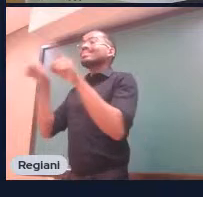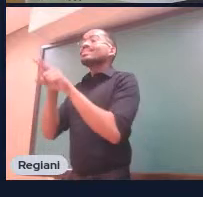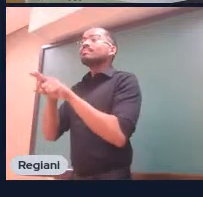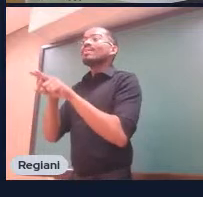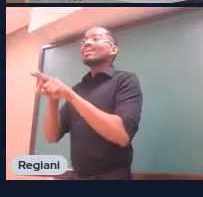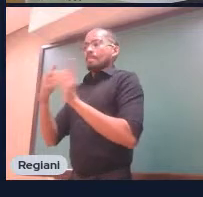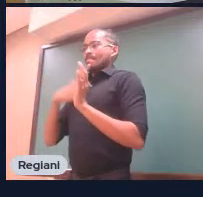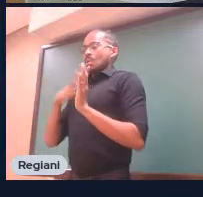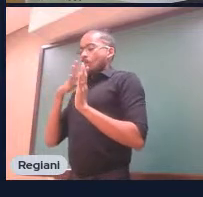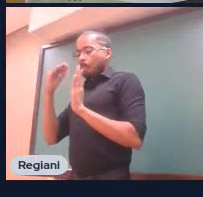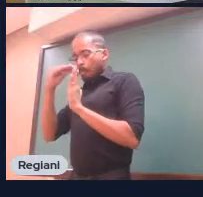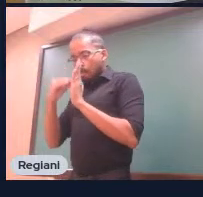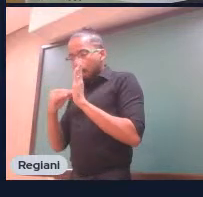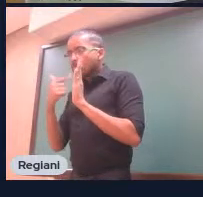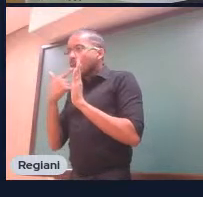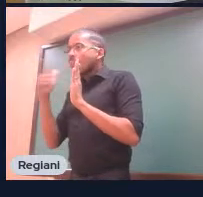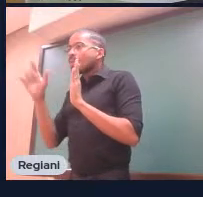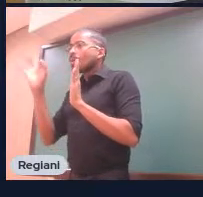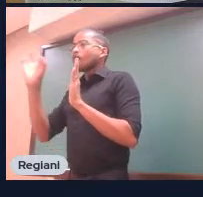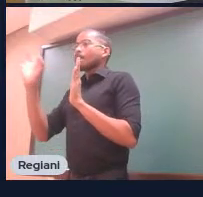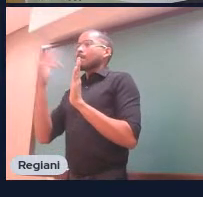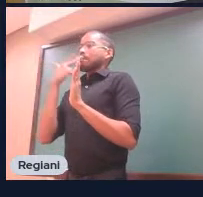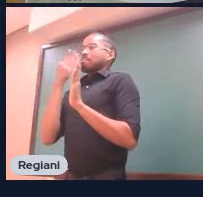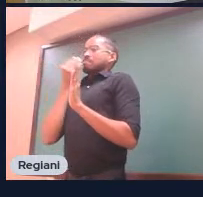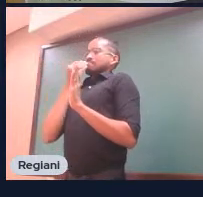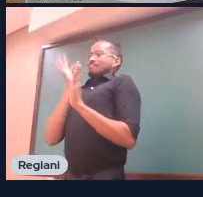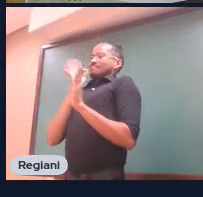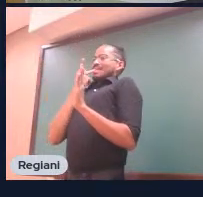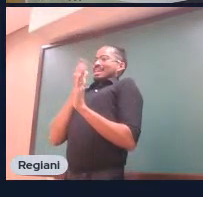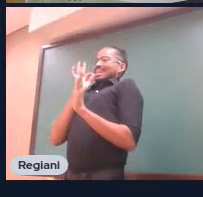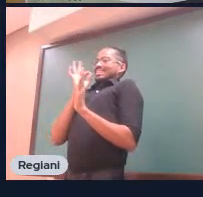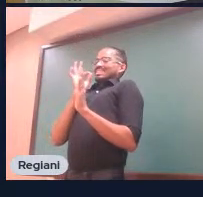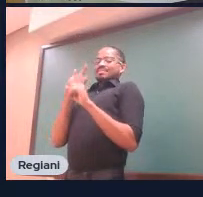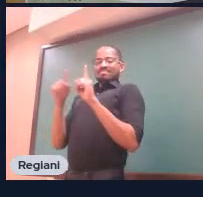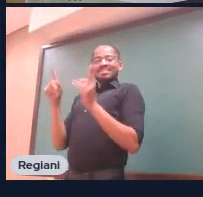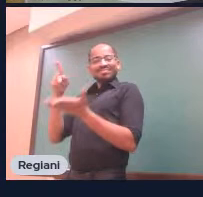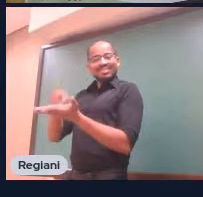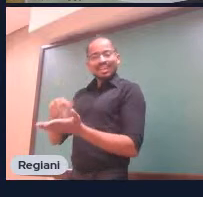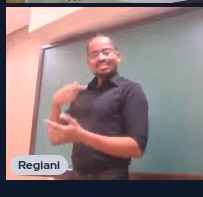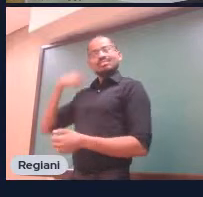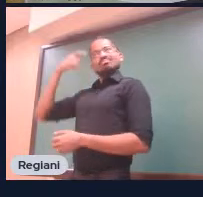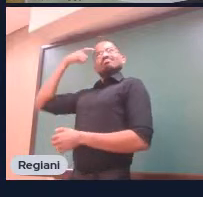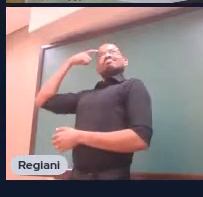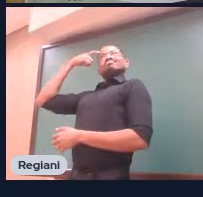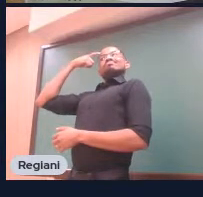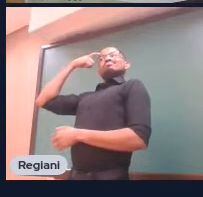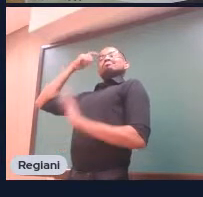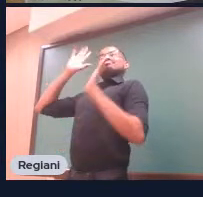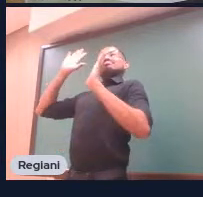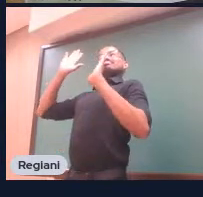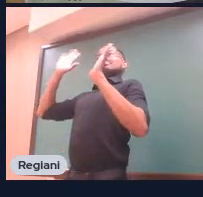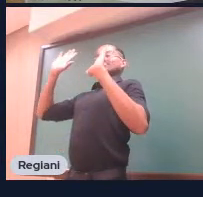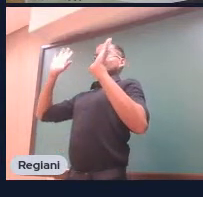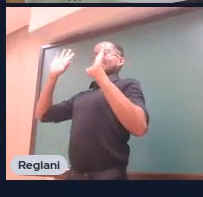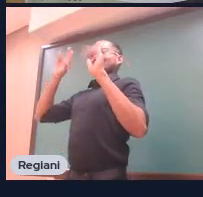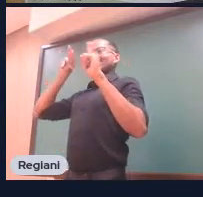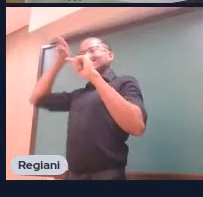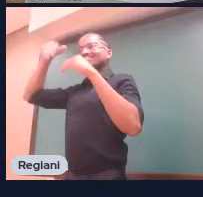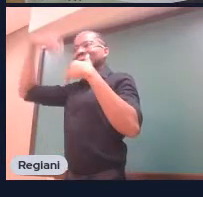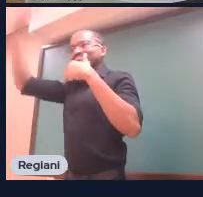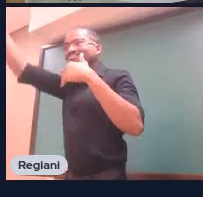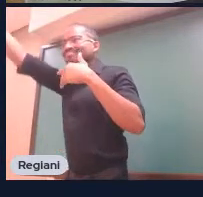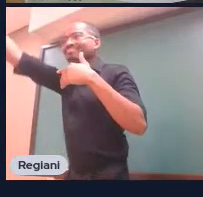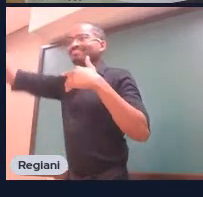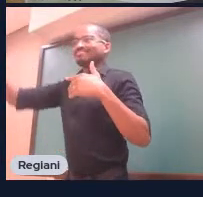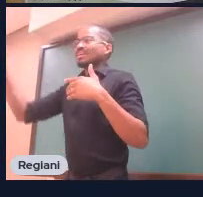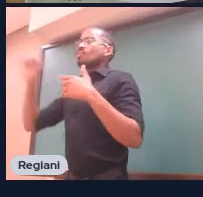my definition. And again, I was thinking ahead, seemingly 2 decades ago. For me, it is about the zeros and the ones, the bits and bytes. It's